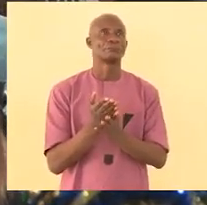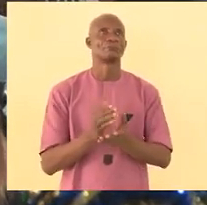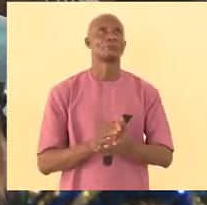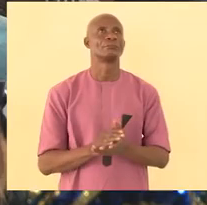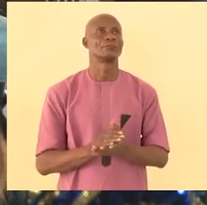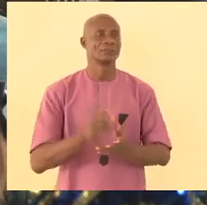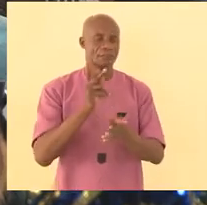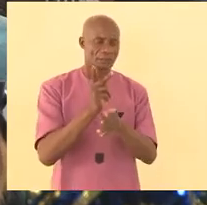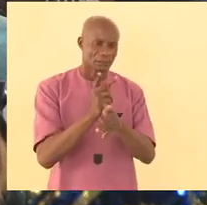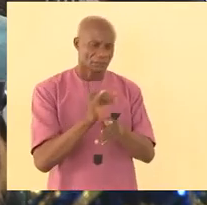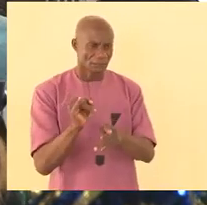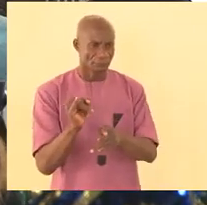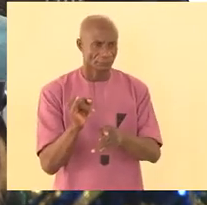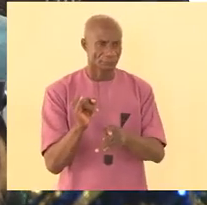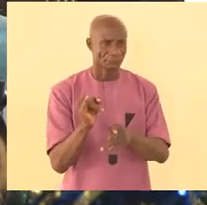also